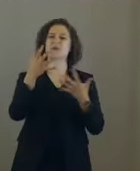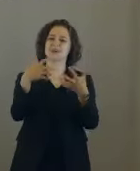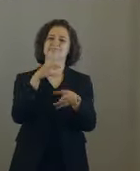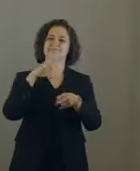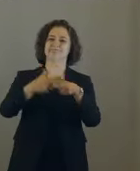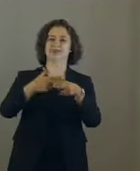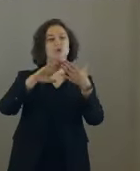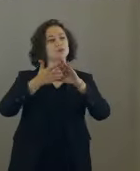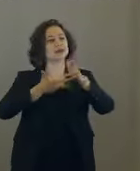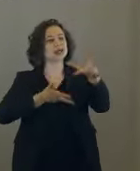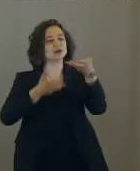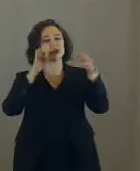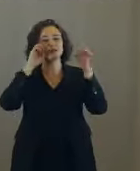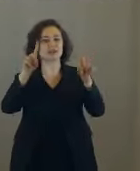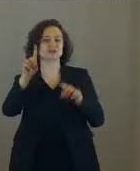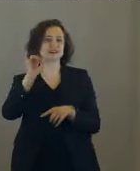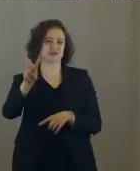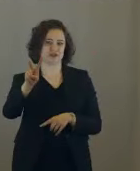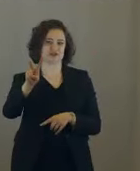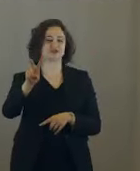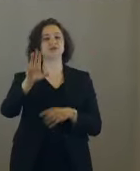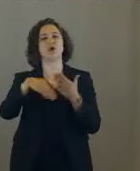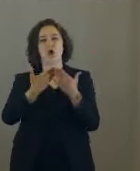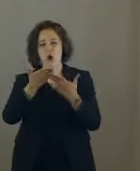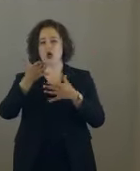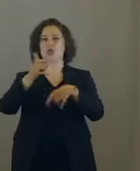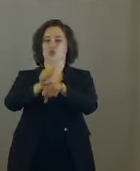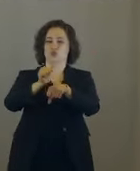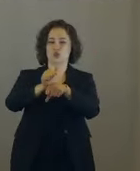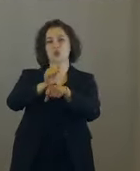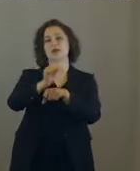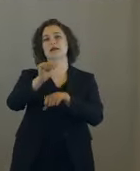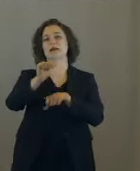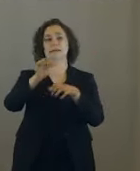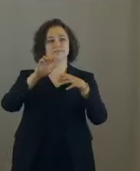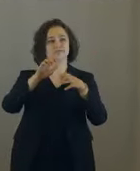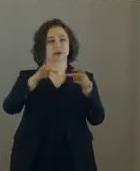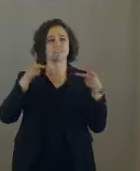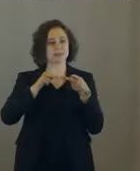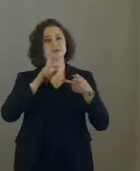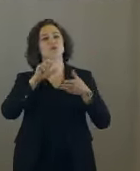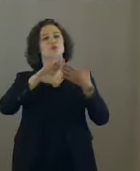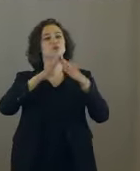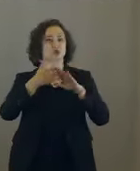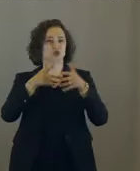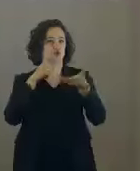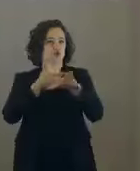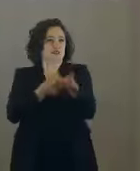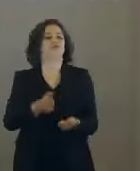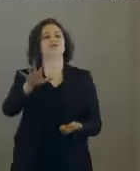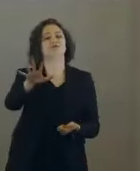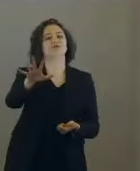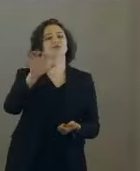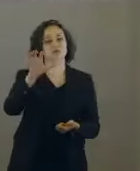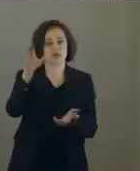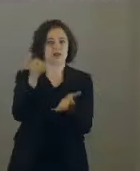Engagement and Education Division. Again, the all-PAC work, advocates and leaders for police and community trust. Recall we had a $500,000